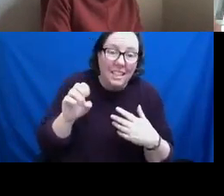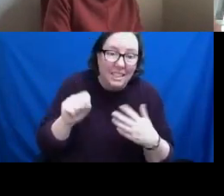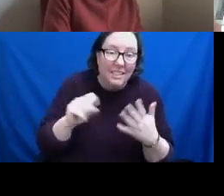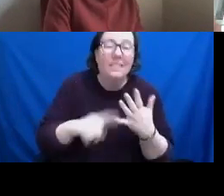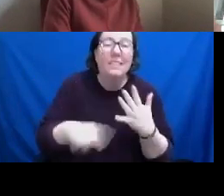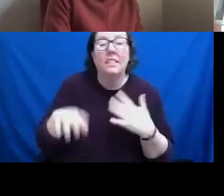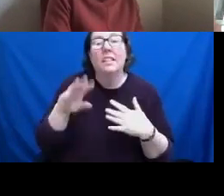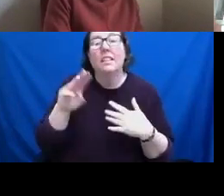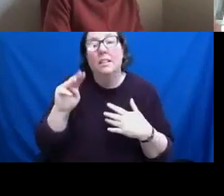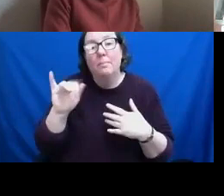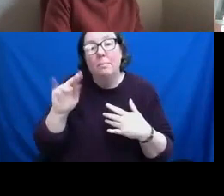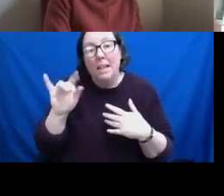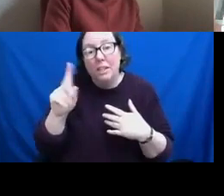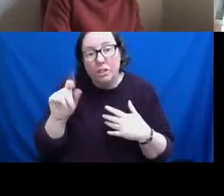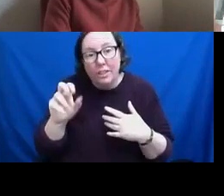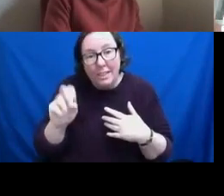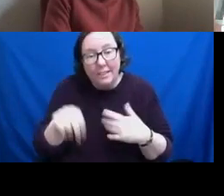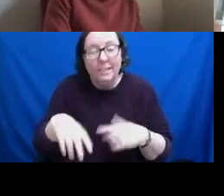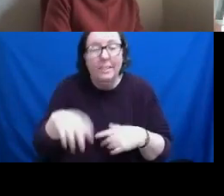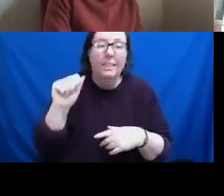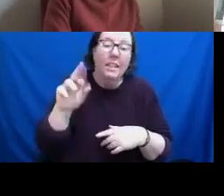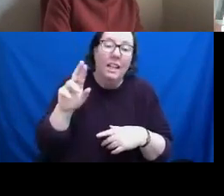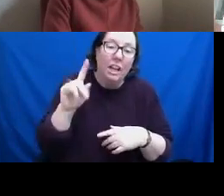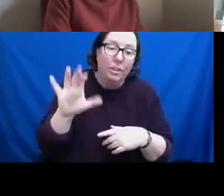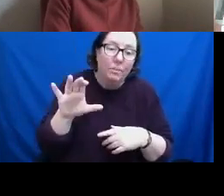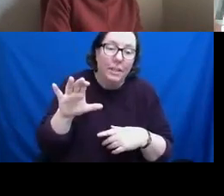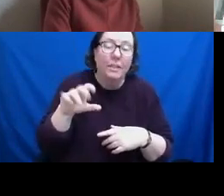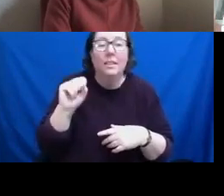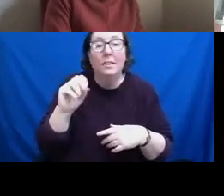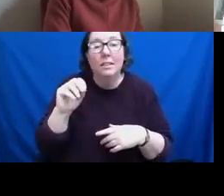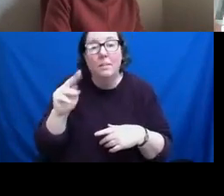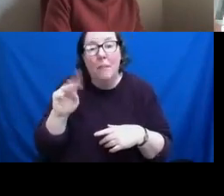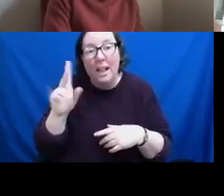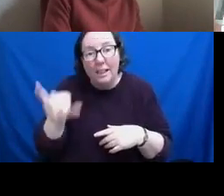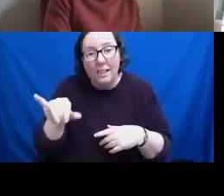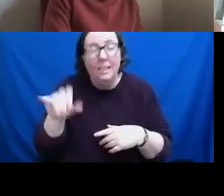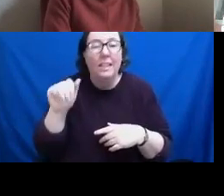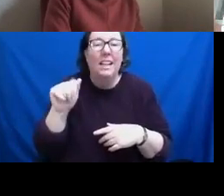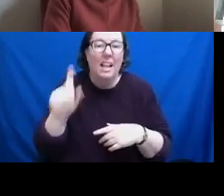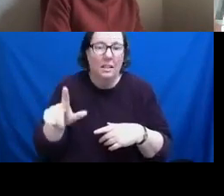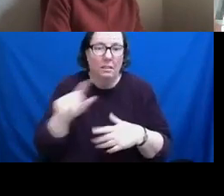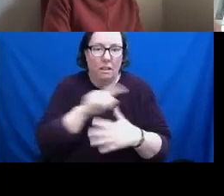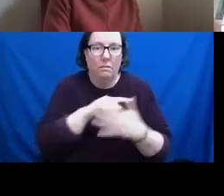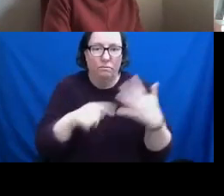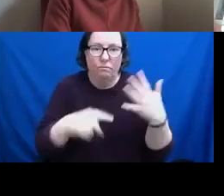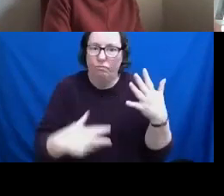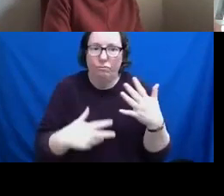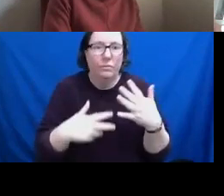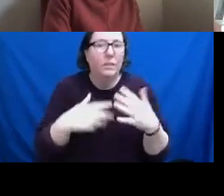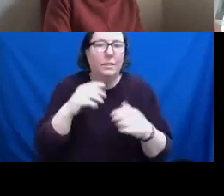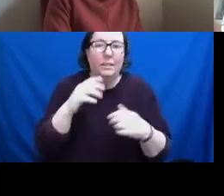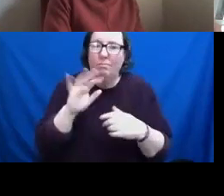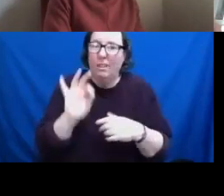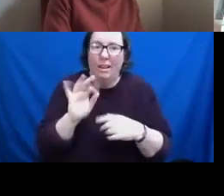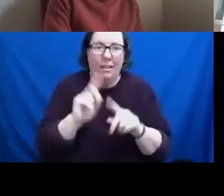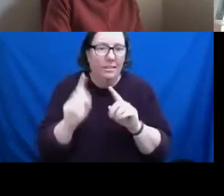Vietnamese, Somali, Arabic, and American Sign Language. I will introduce the individuals who